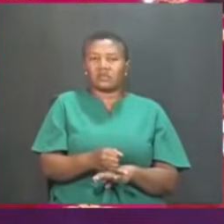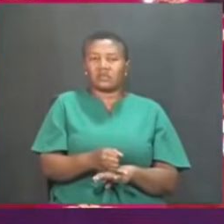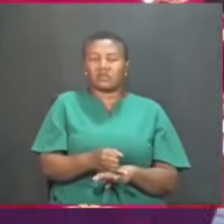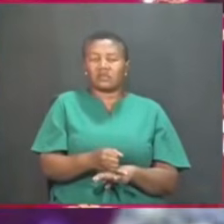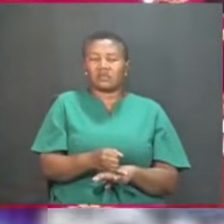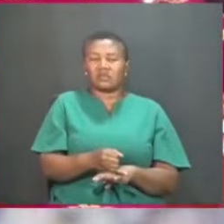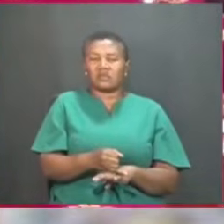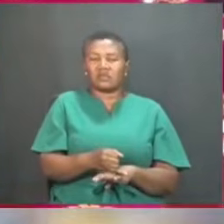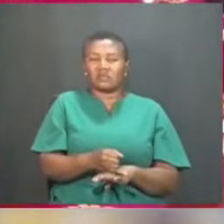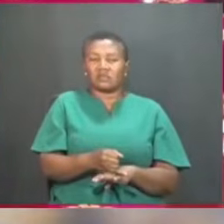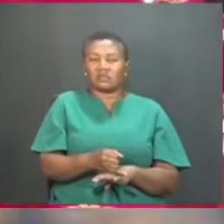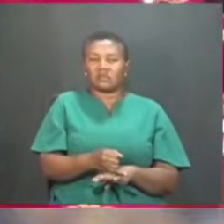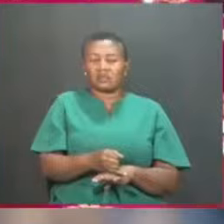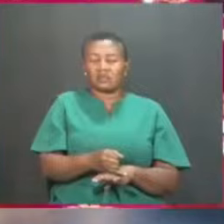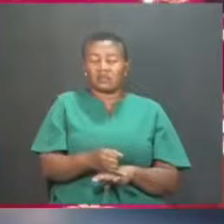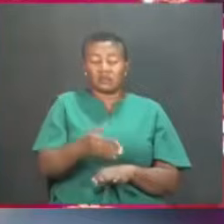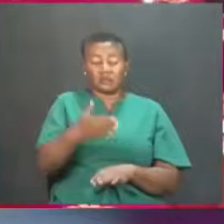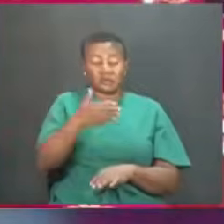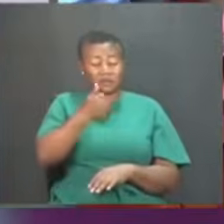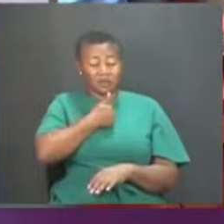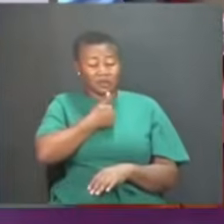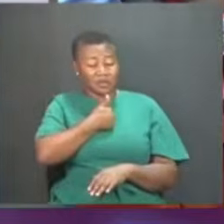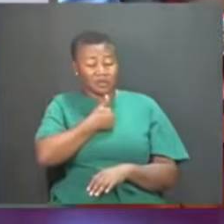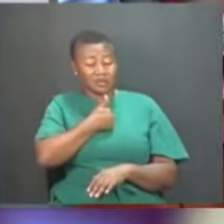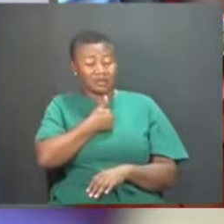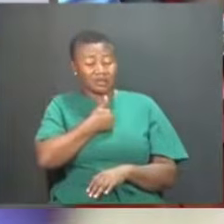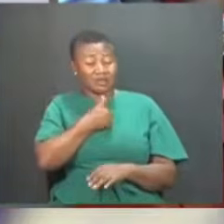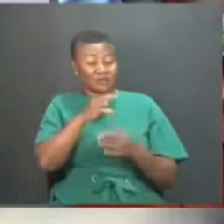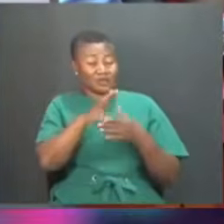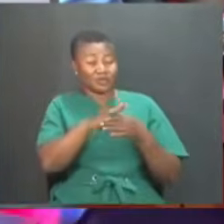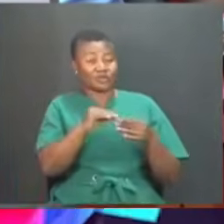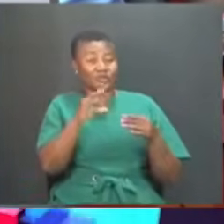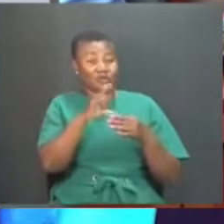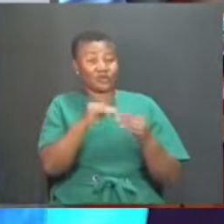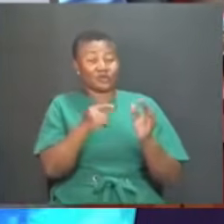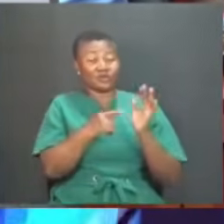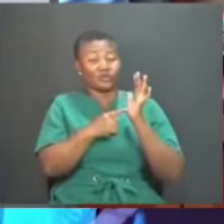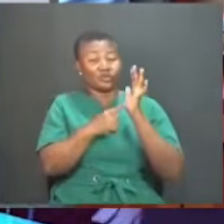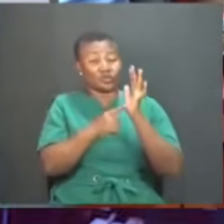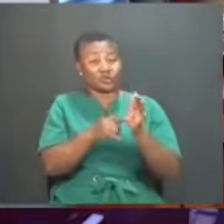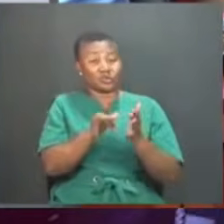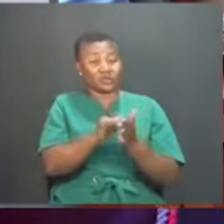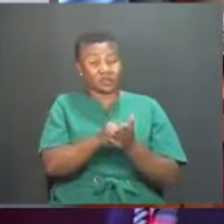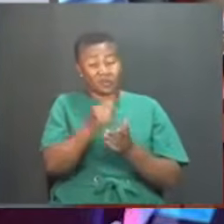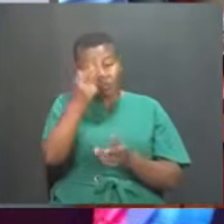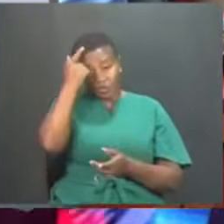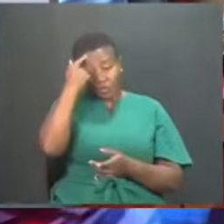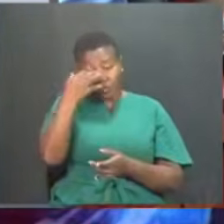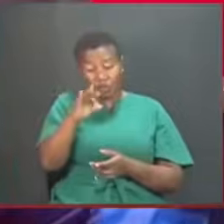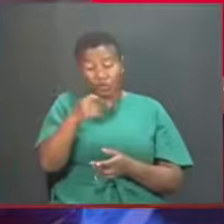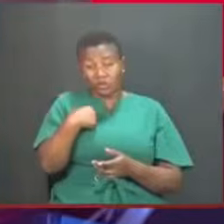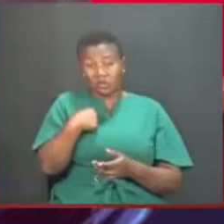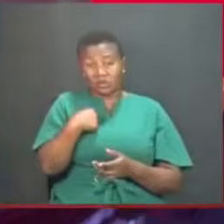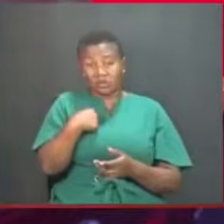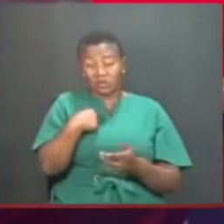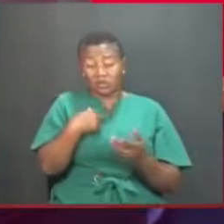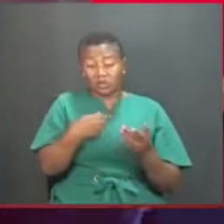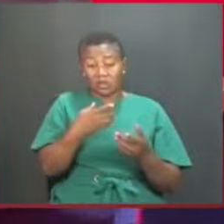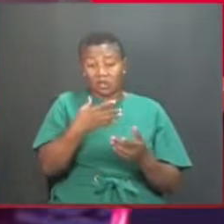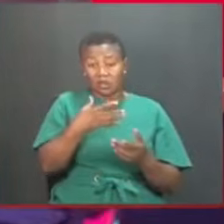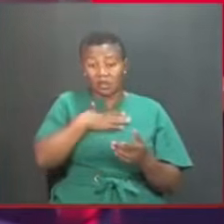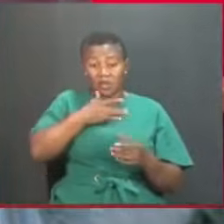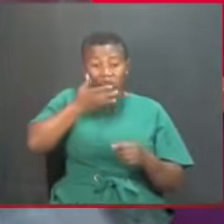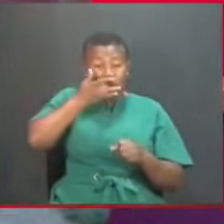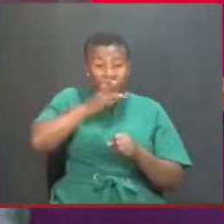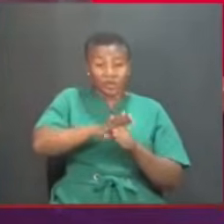fact, my own story shows that because of my reverence and the commitment to